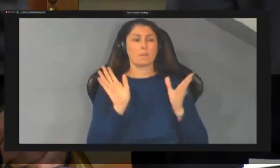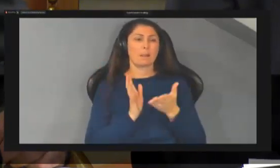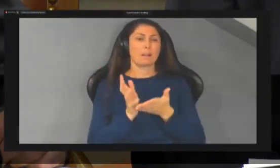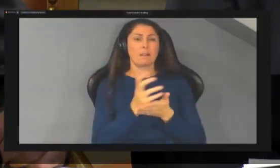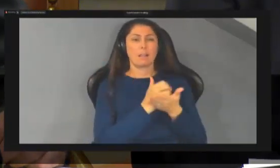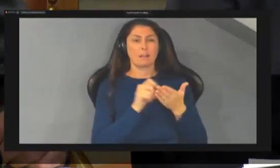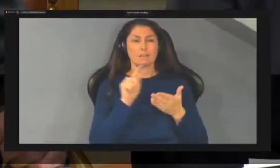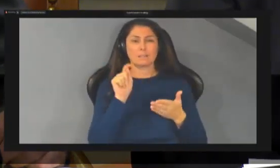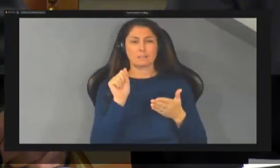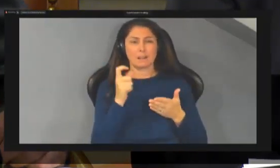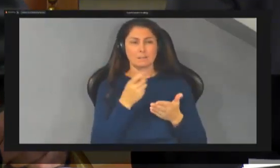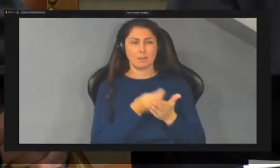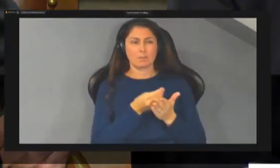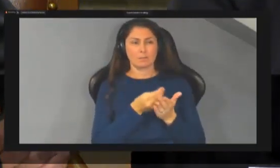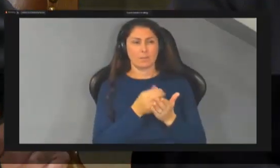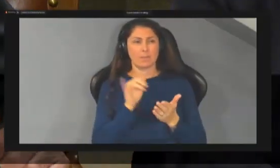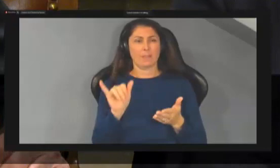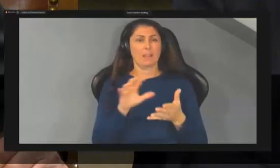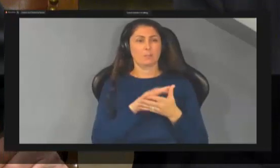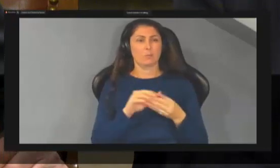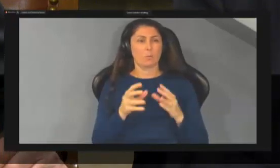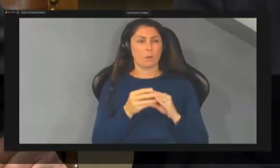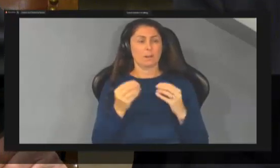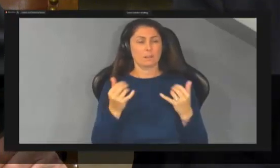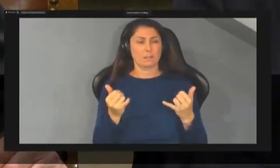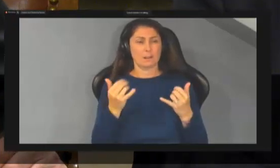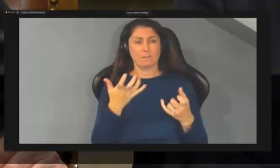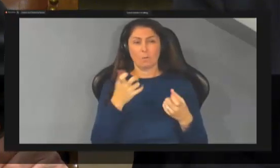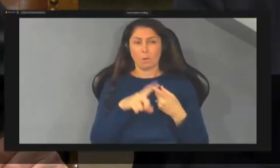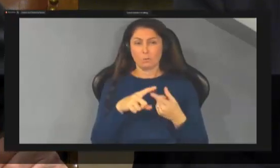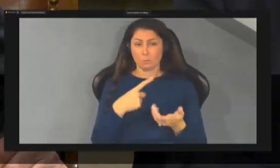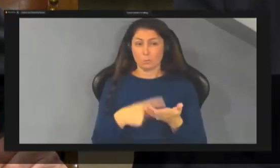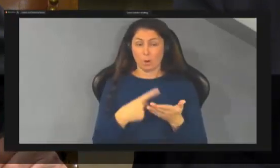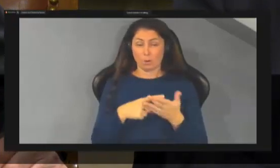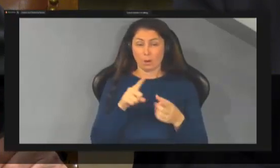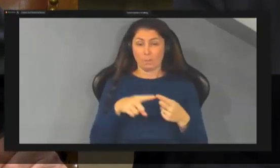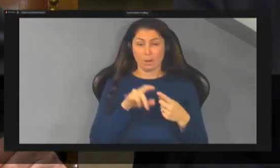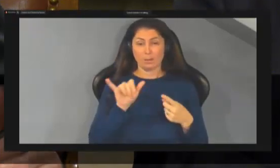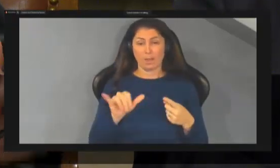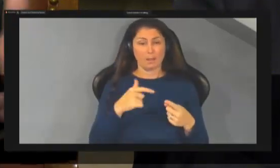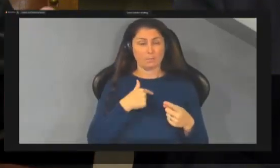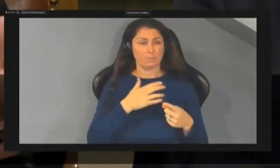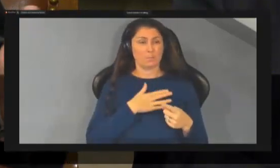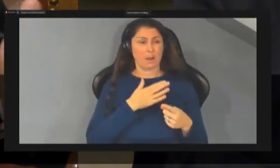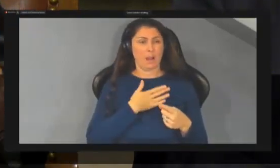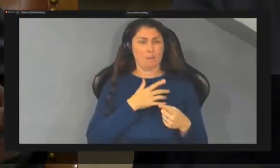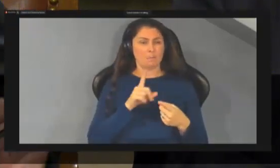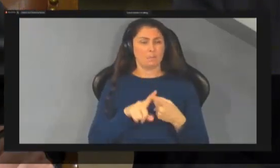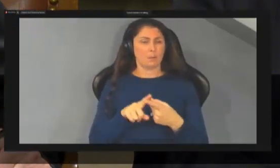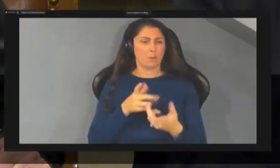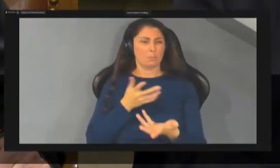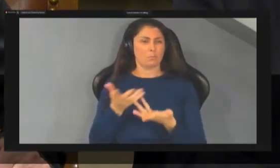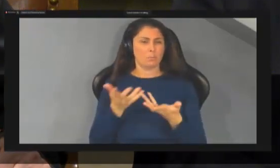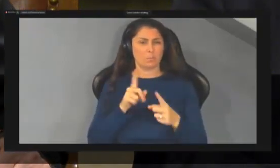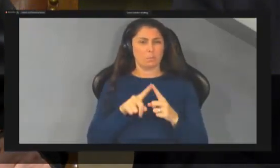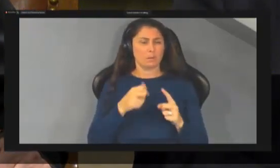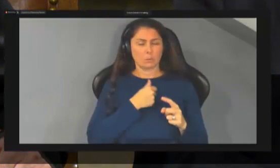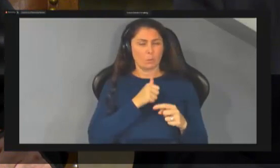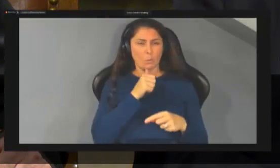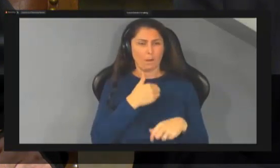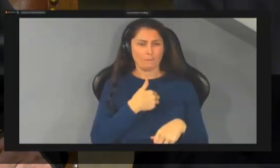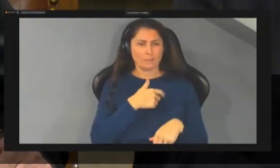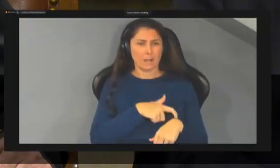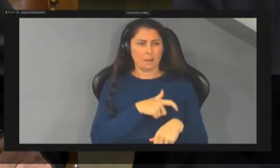dollars. That's the story today. If you want to talk about that, I'm happy to engage you. Otherwise, I'm sorry, I don't have time.